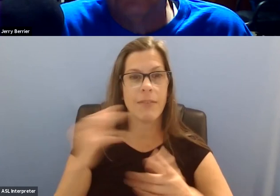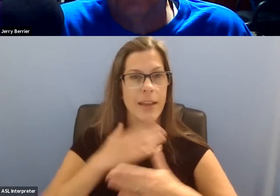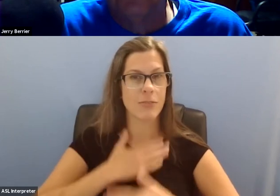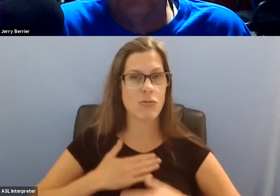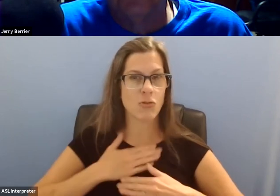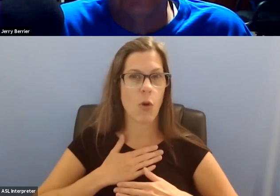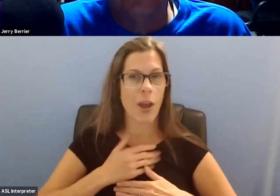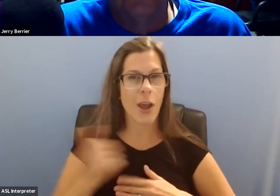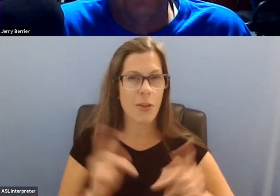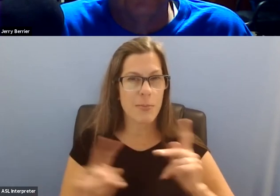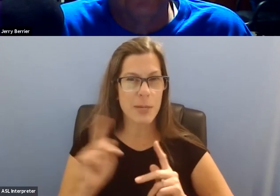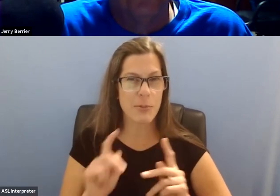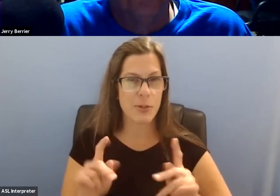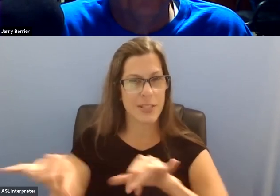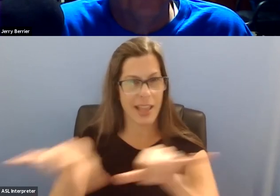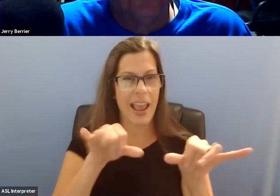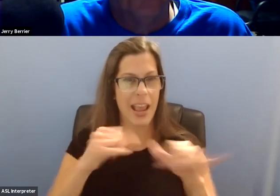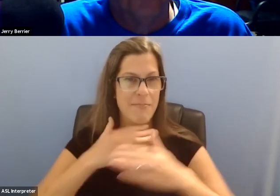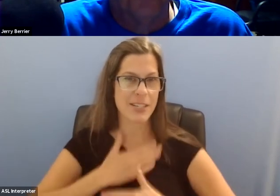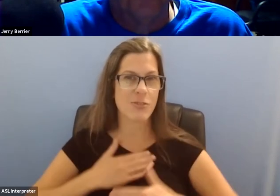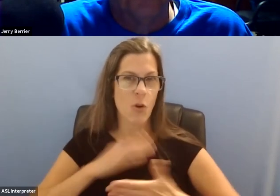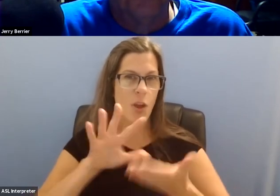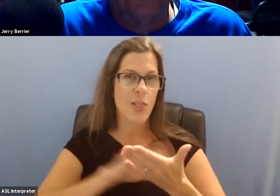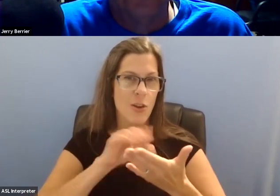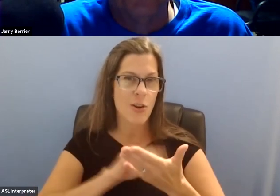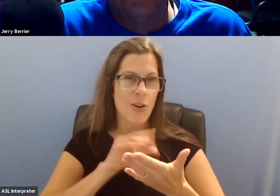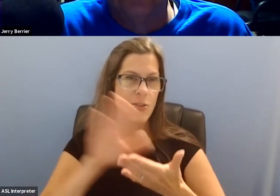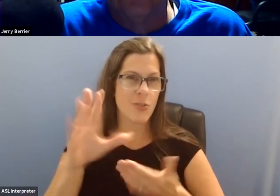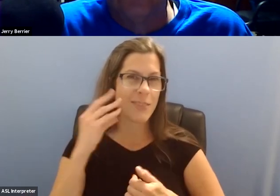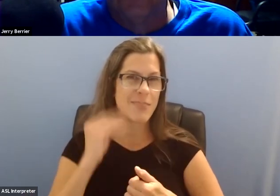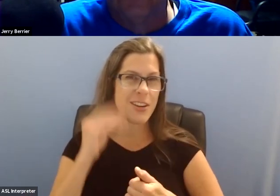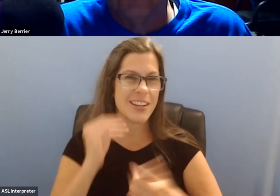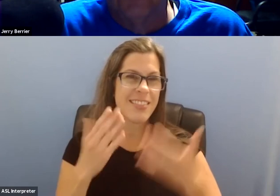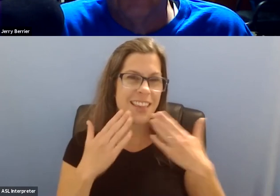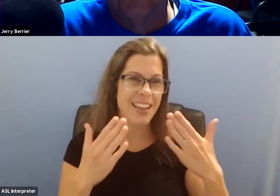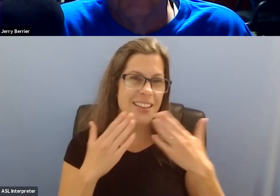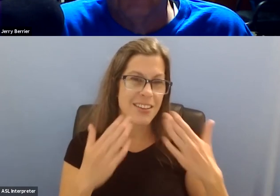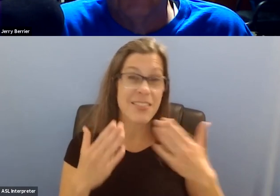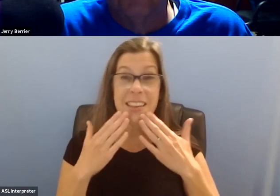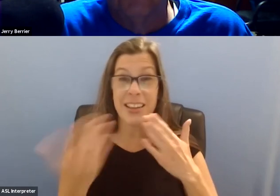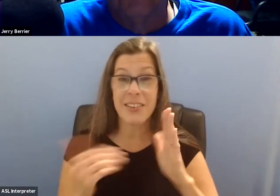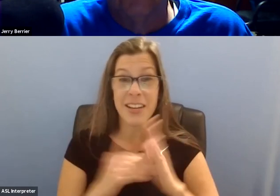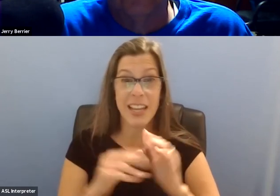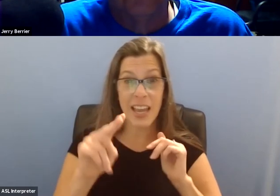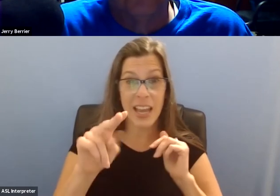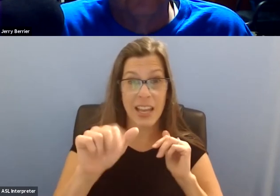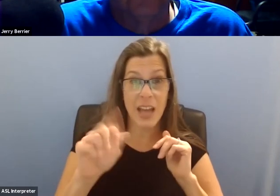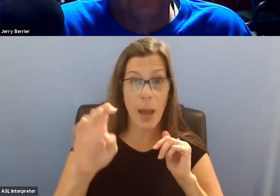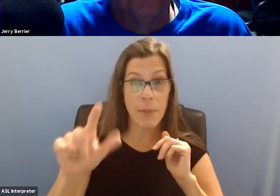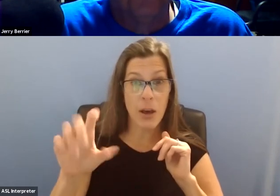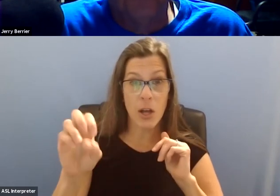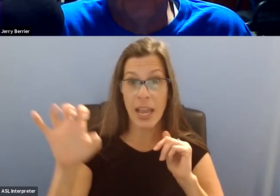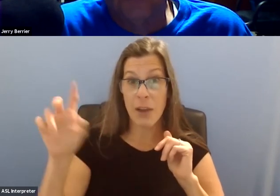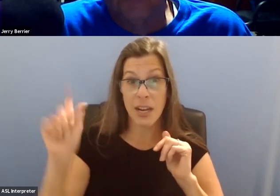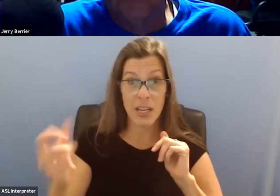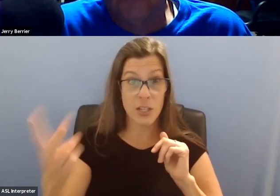that a bunch of other people have really appreciated learning from you as well. Um, and thank you again, Namal and Erica and, um, to